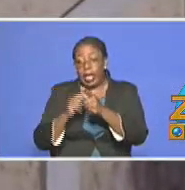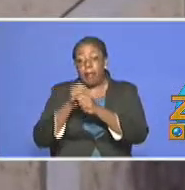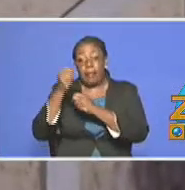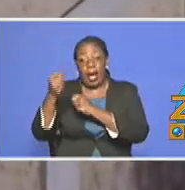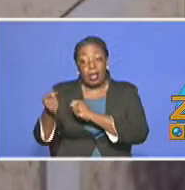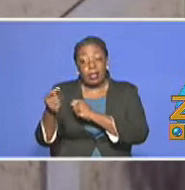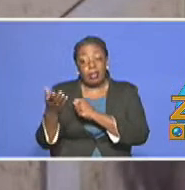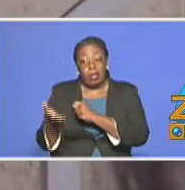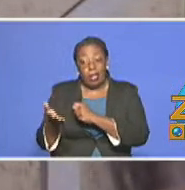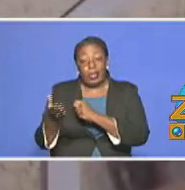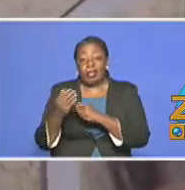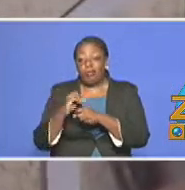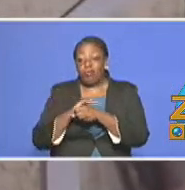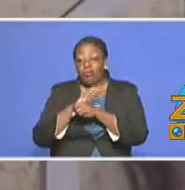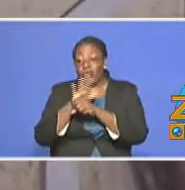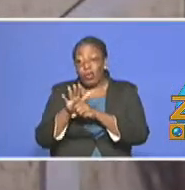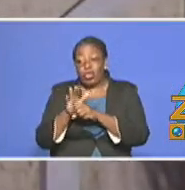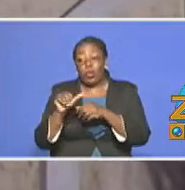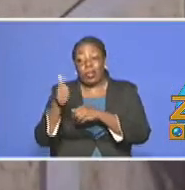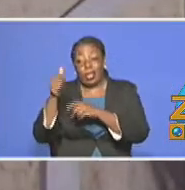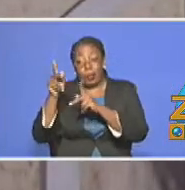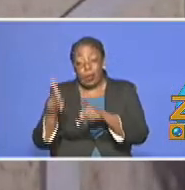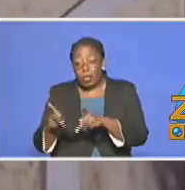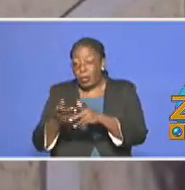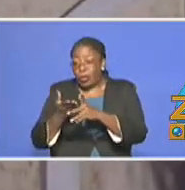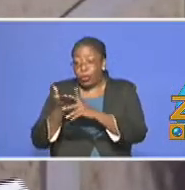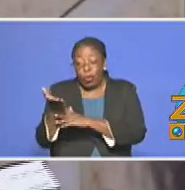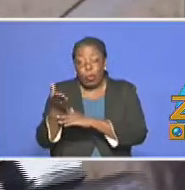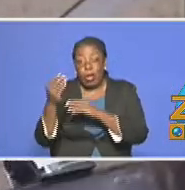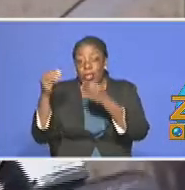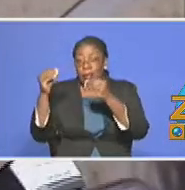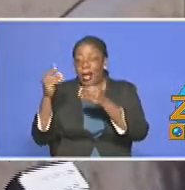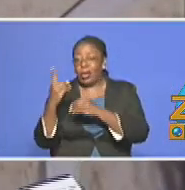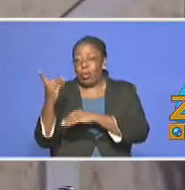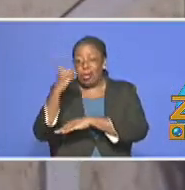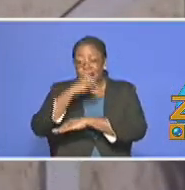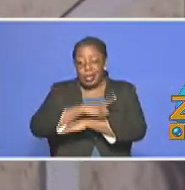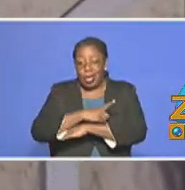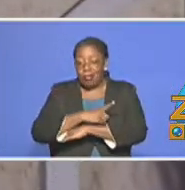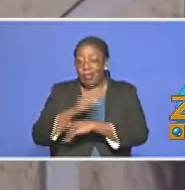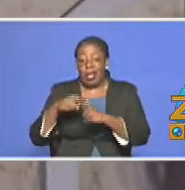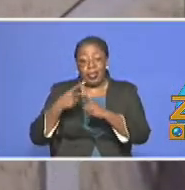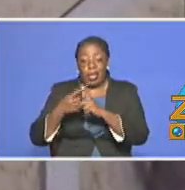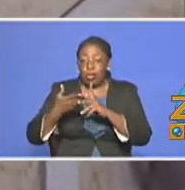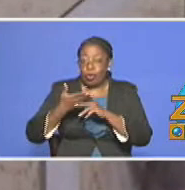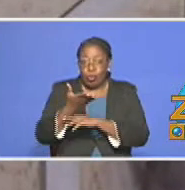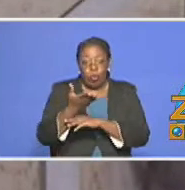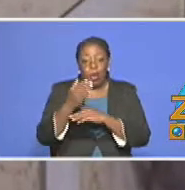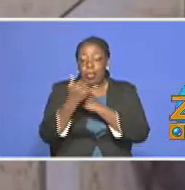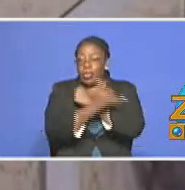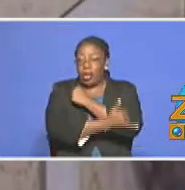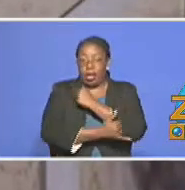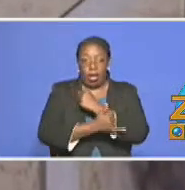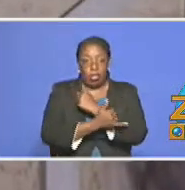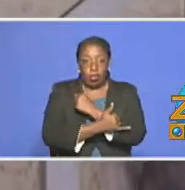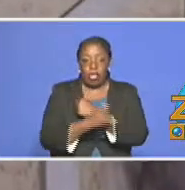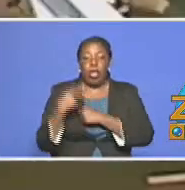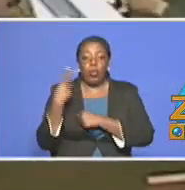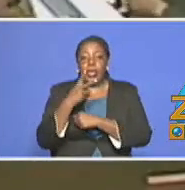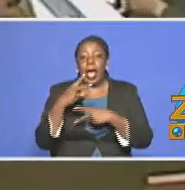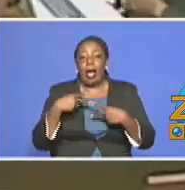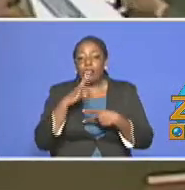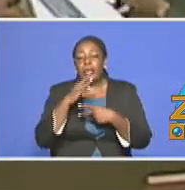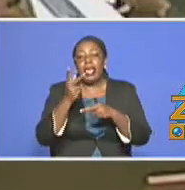on to one vendor. That'll be throughout the market in a day, and that'll be throughout our country in a day. We have to be really